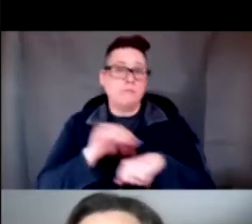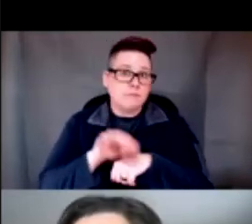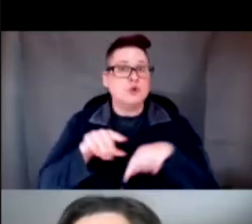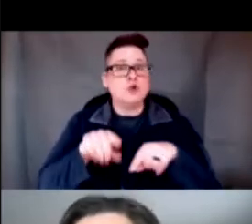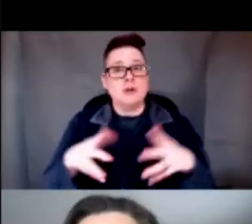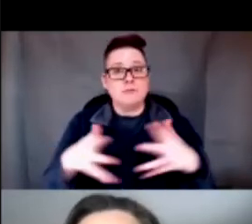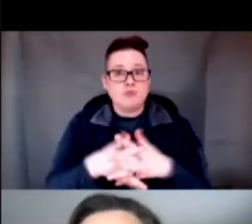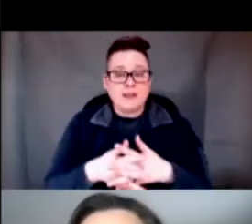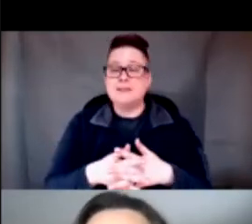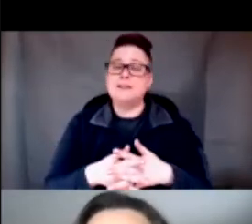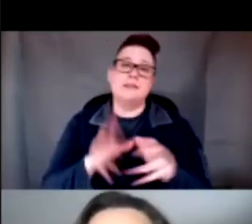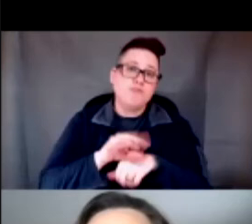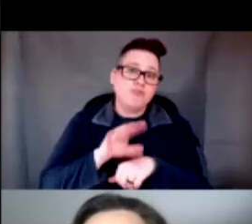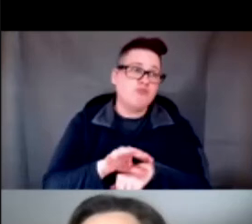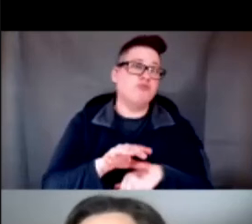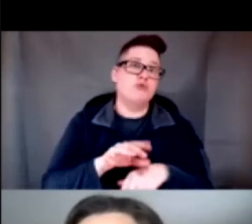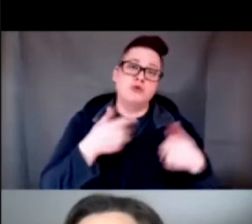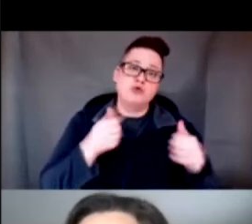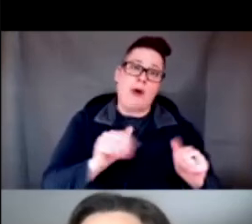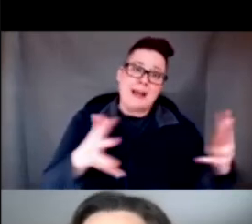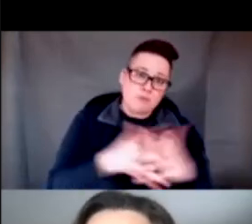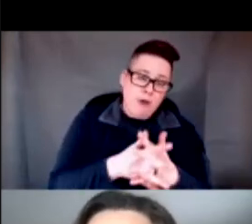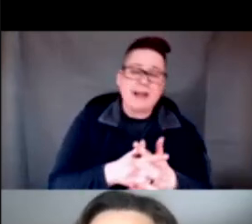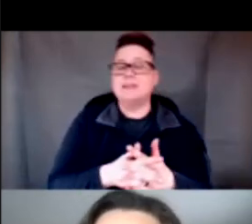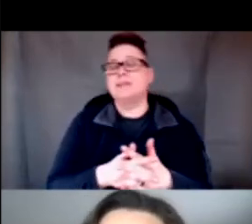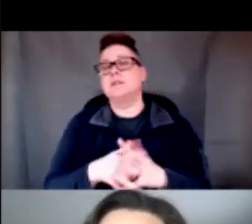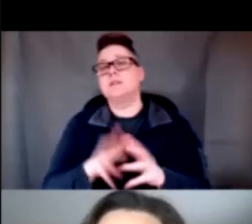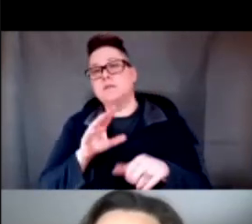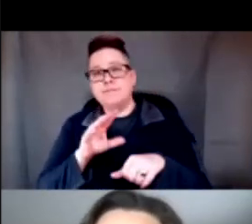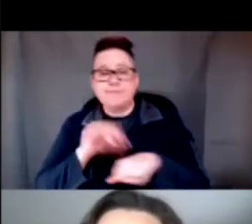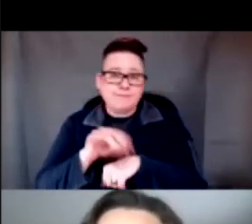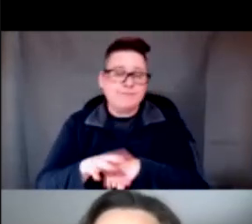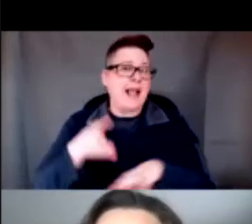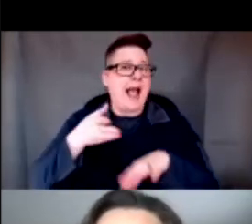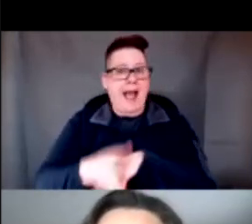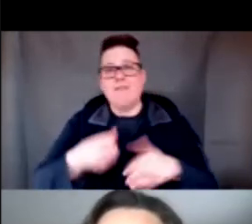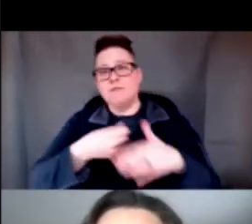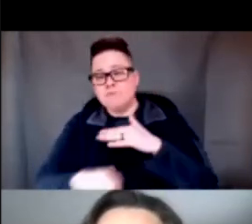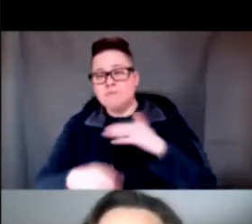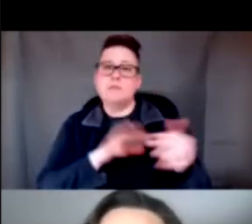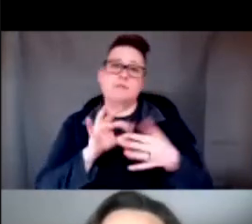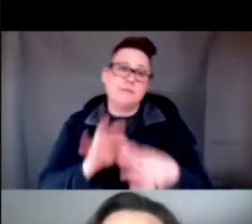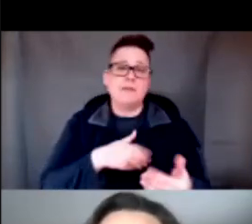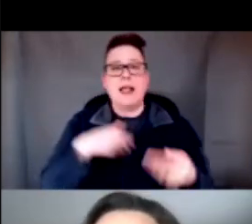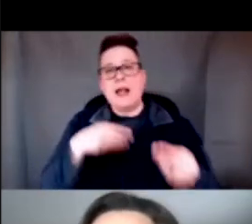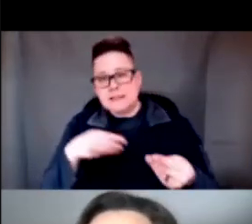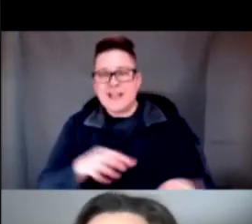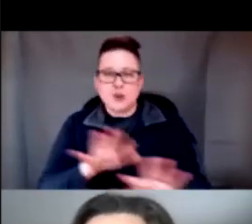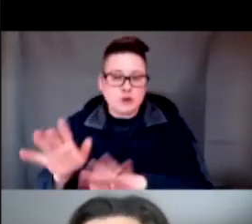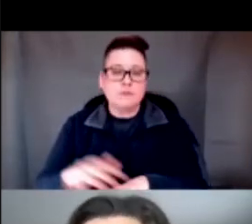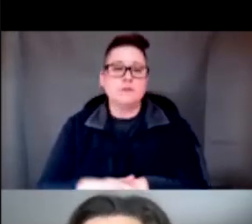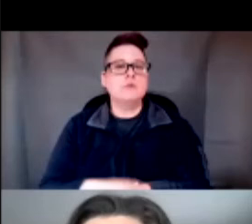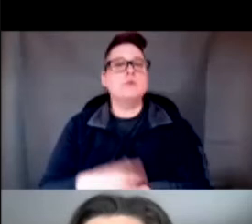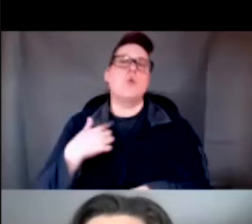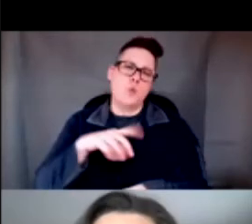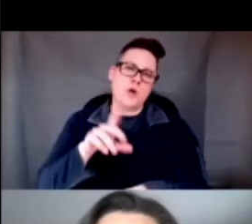or lactation or postpartum. So we discuss the risks of and the benefits of the medicines during pregnancy and lactation. And we do informed